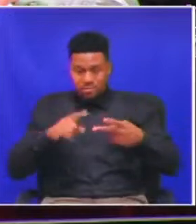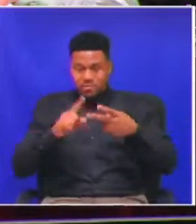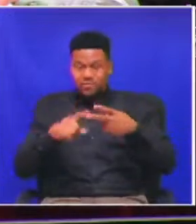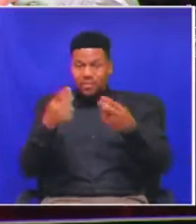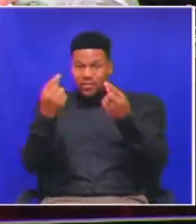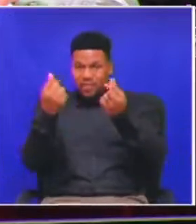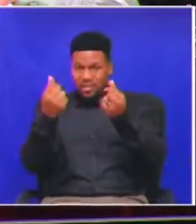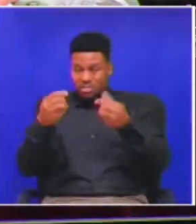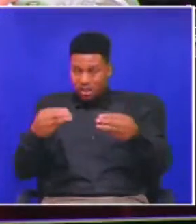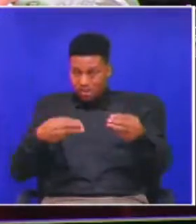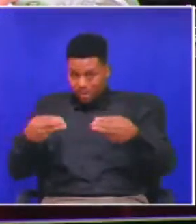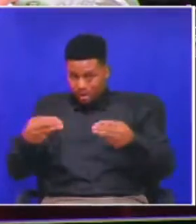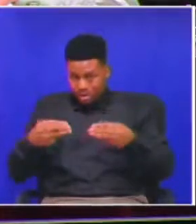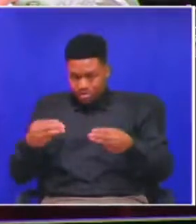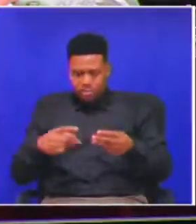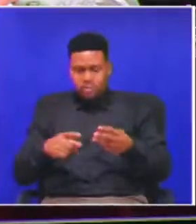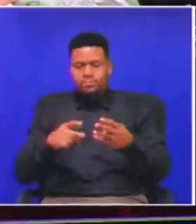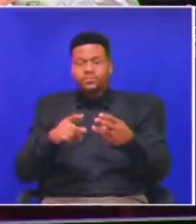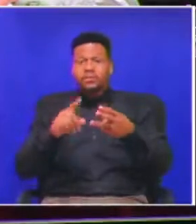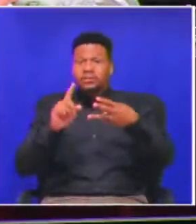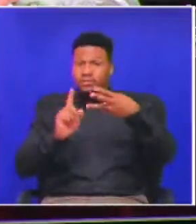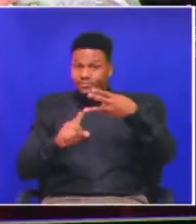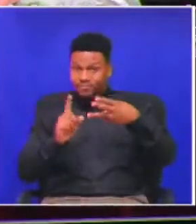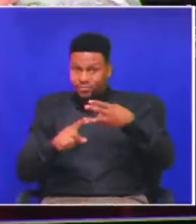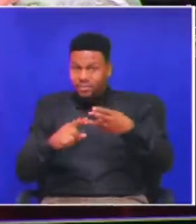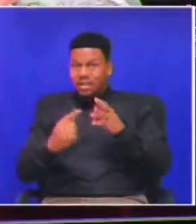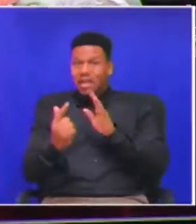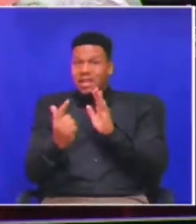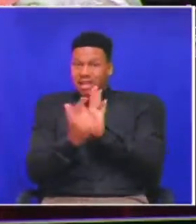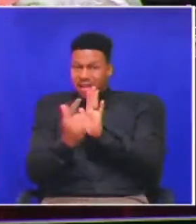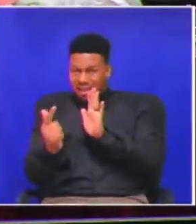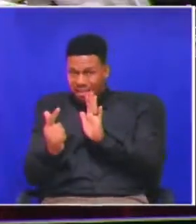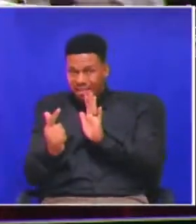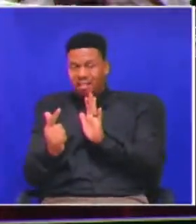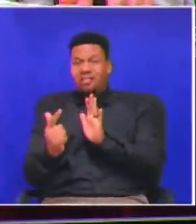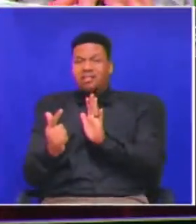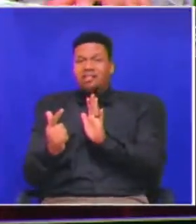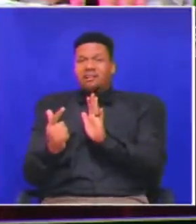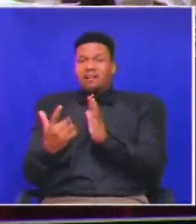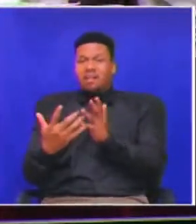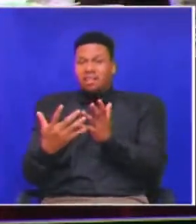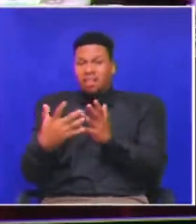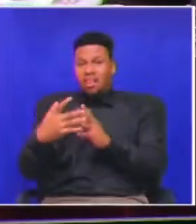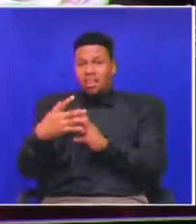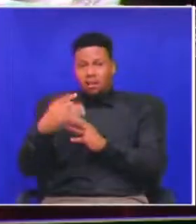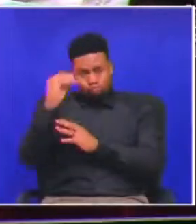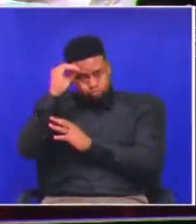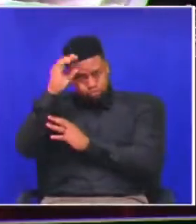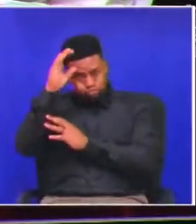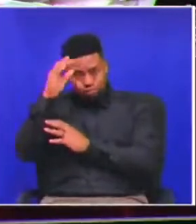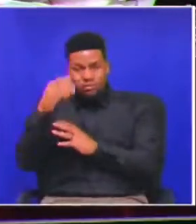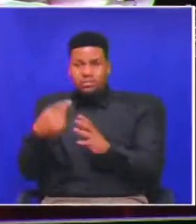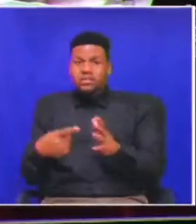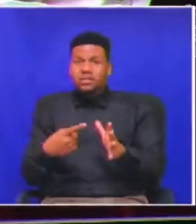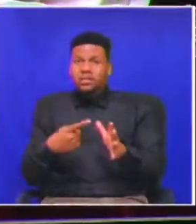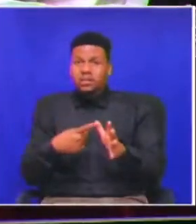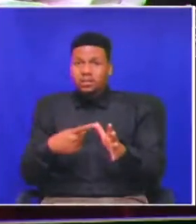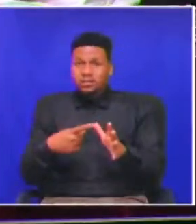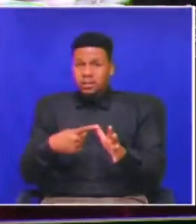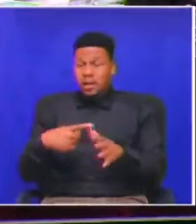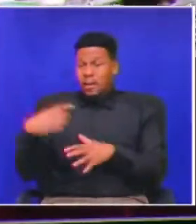management, legal and jurisprudence, the administration of justice, and the promotion